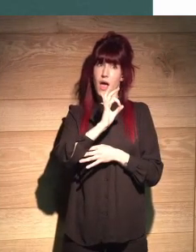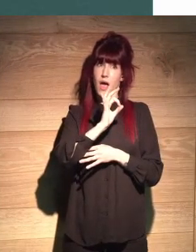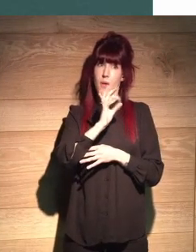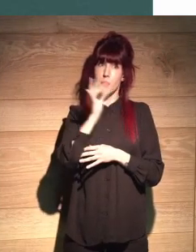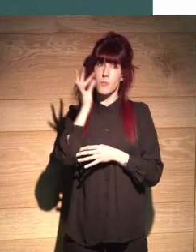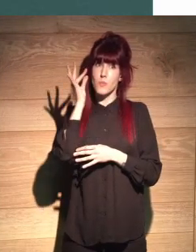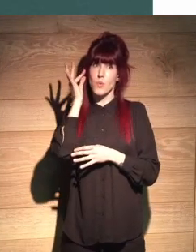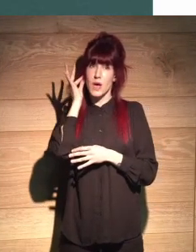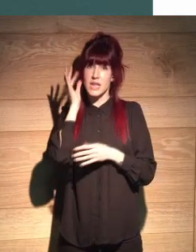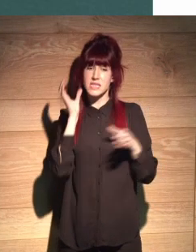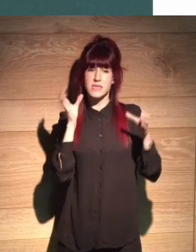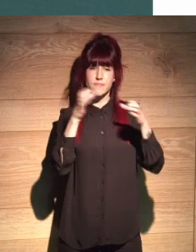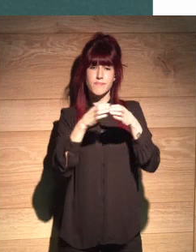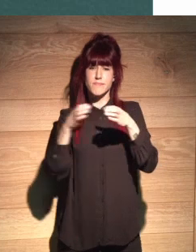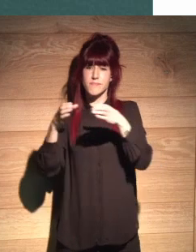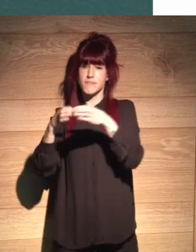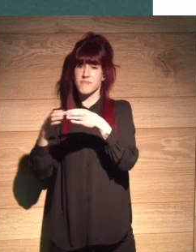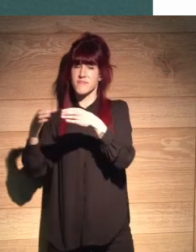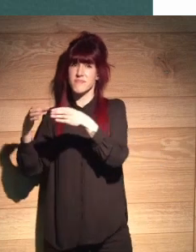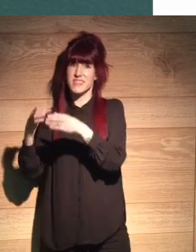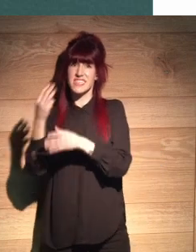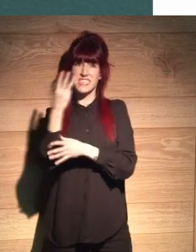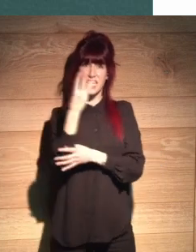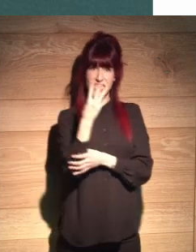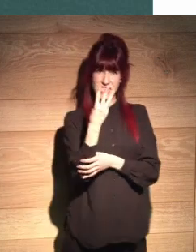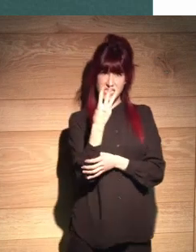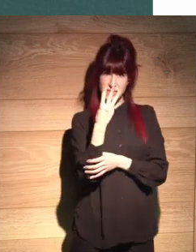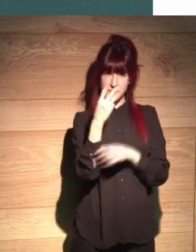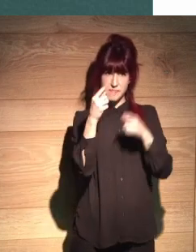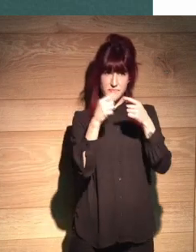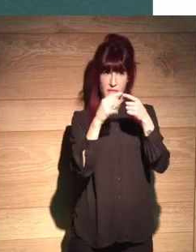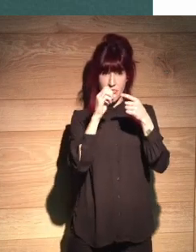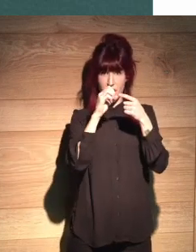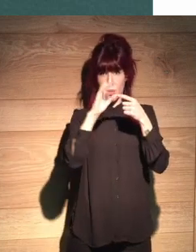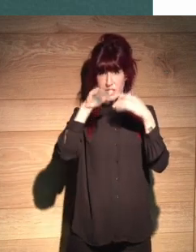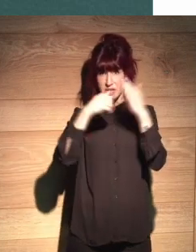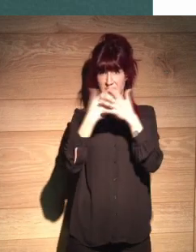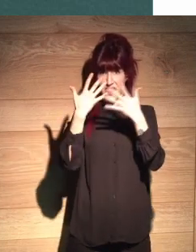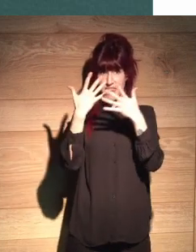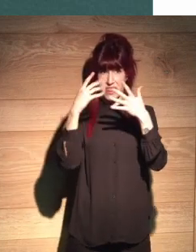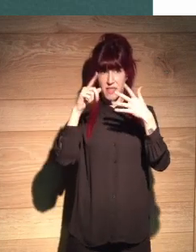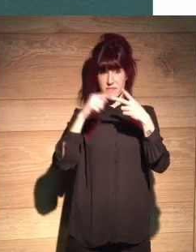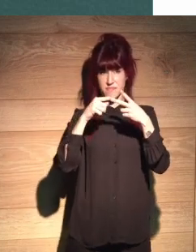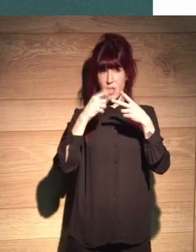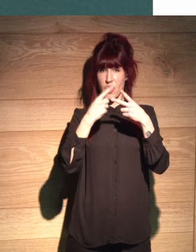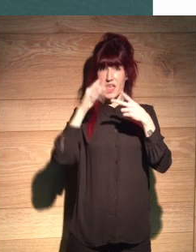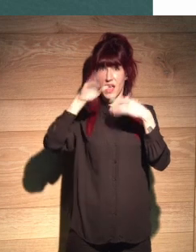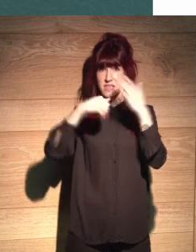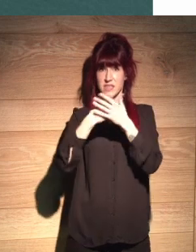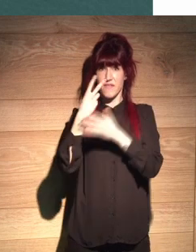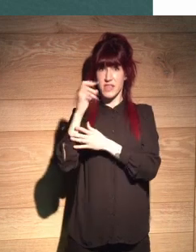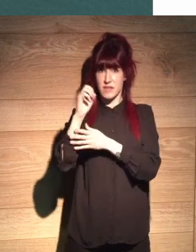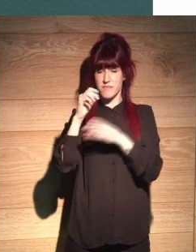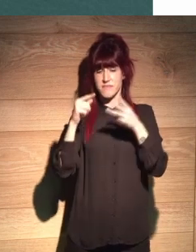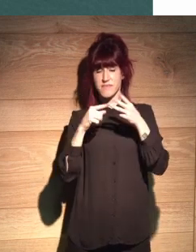different categories. You have 0 to 10%, 11 to 20, and above